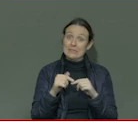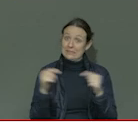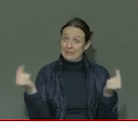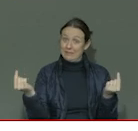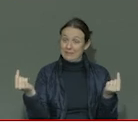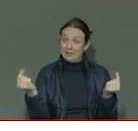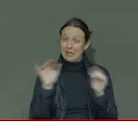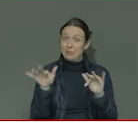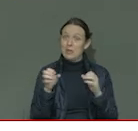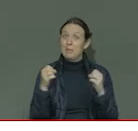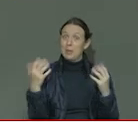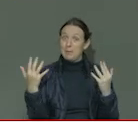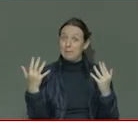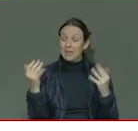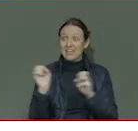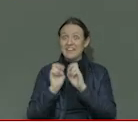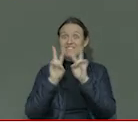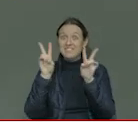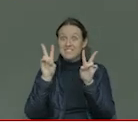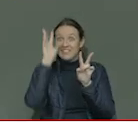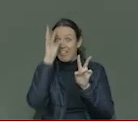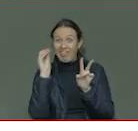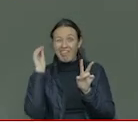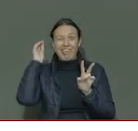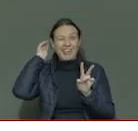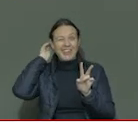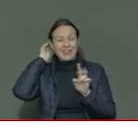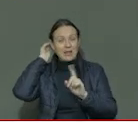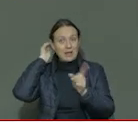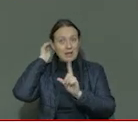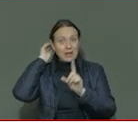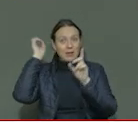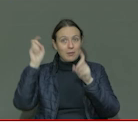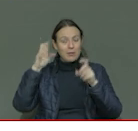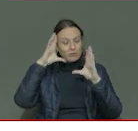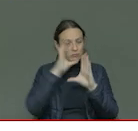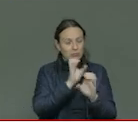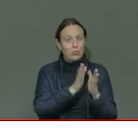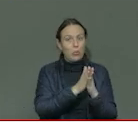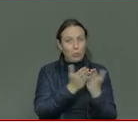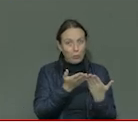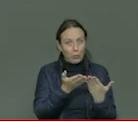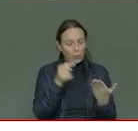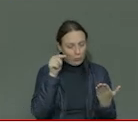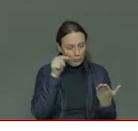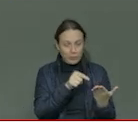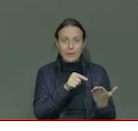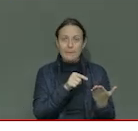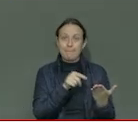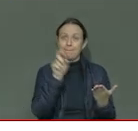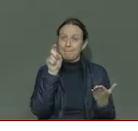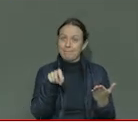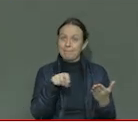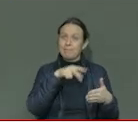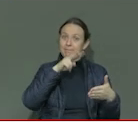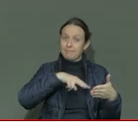know people are very visual. You're going to remember what you watched rather than what you read. So you really need to read